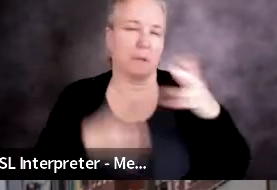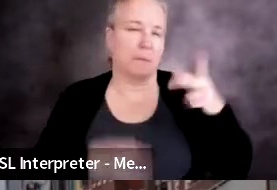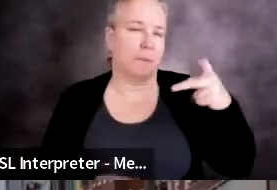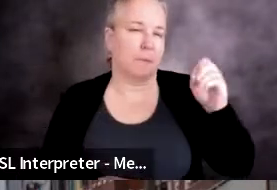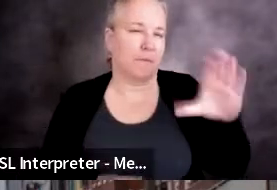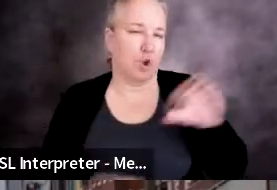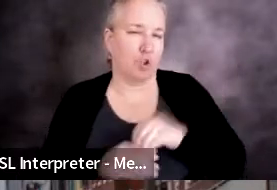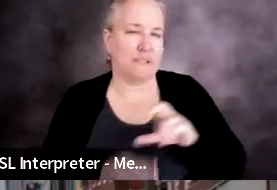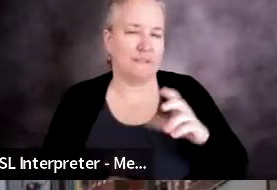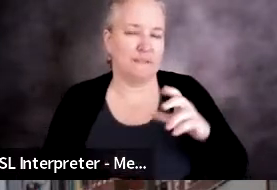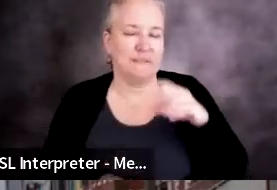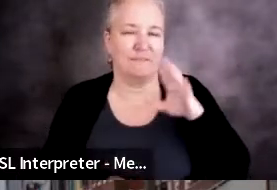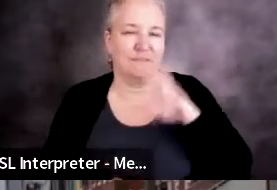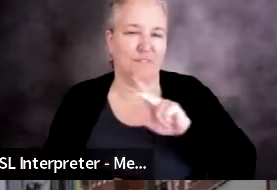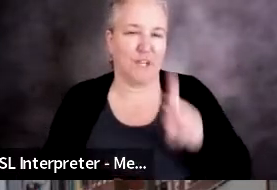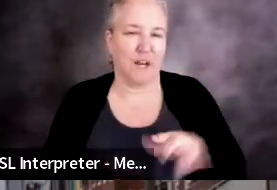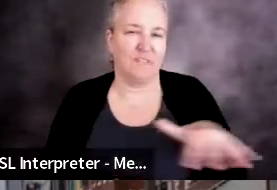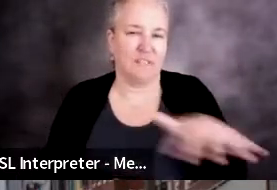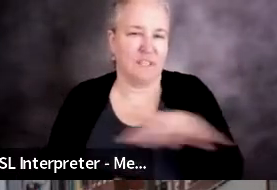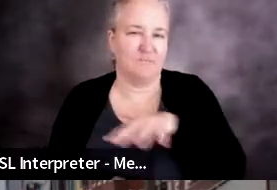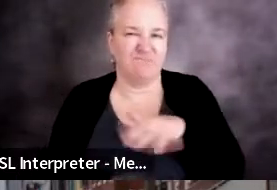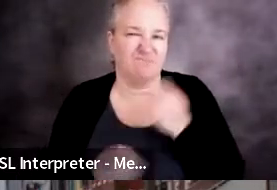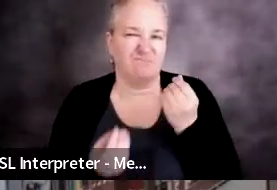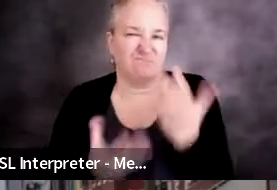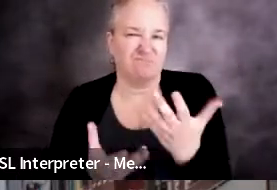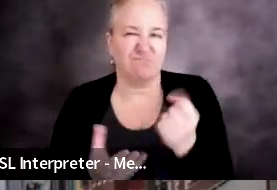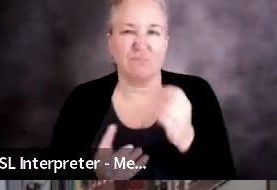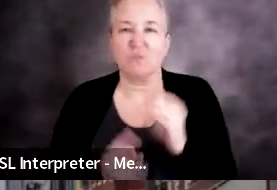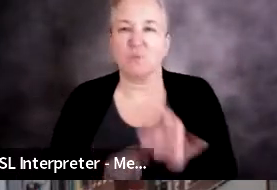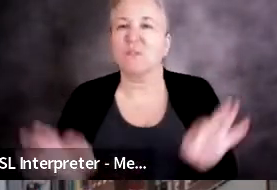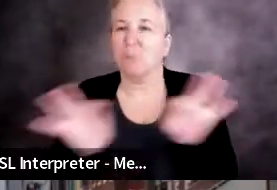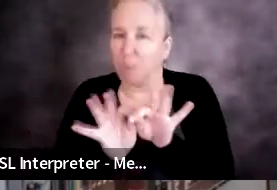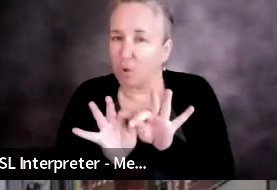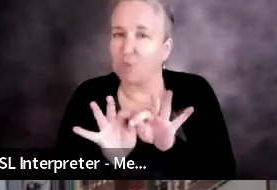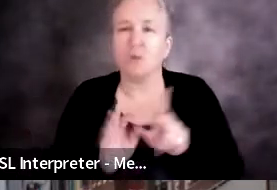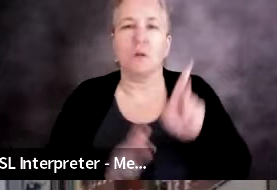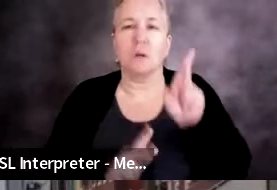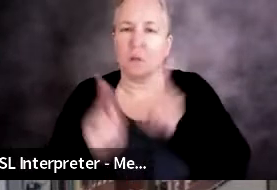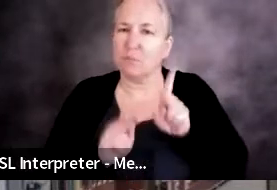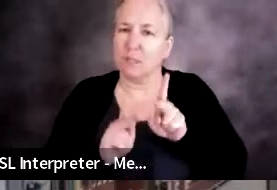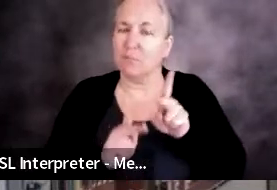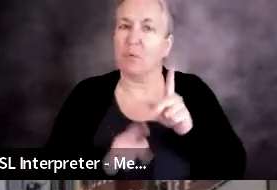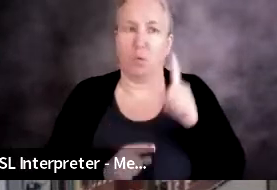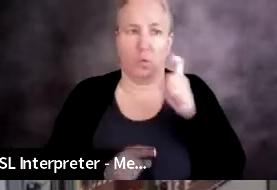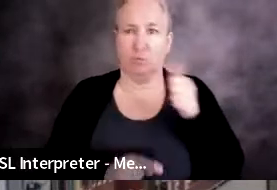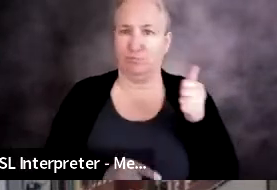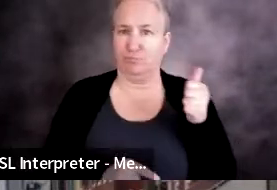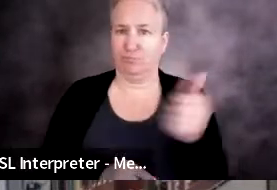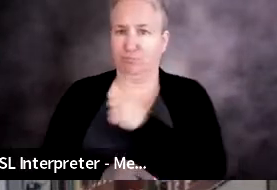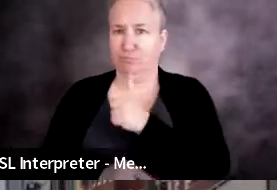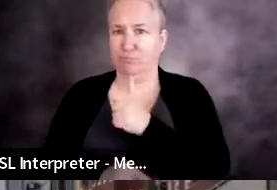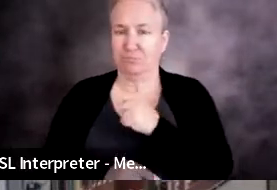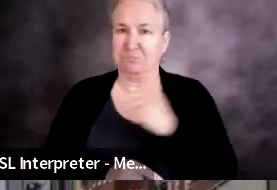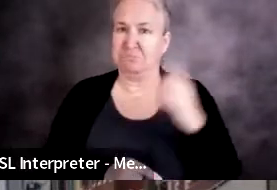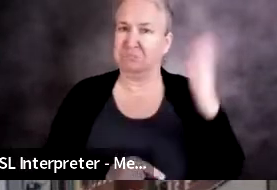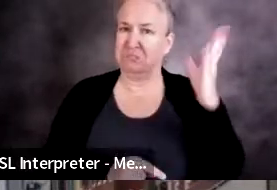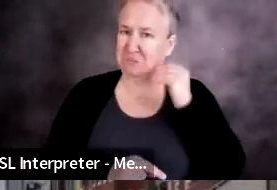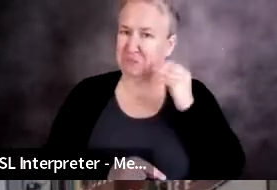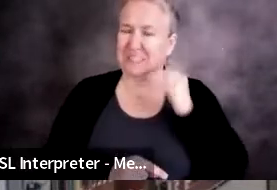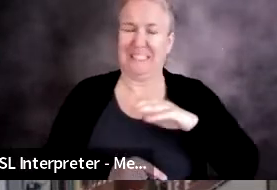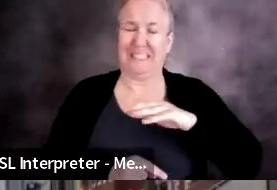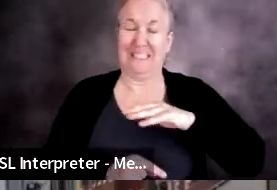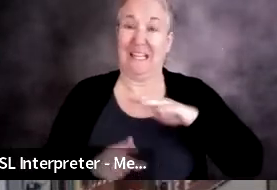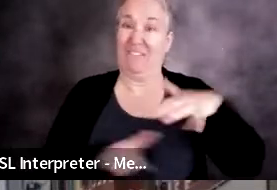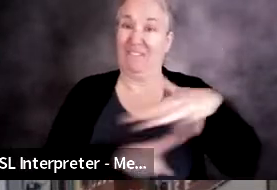Philadelphia. And so it's important that people exposed to environmental contaminants